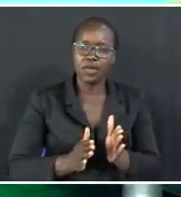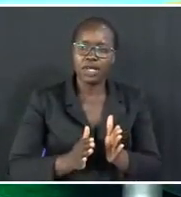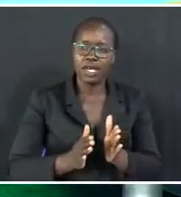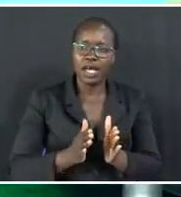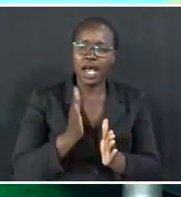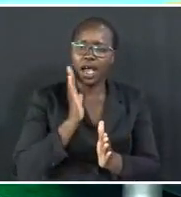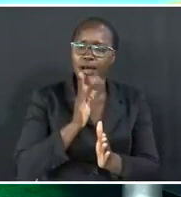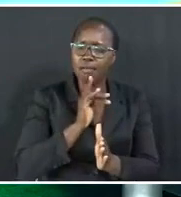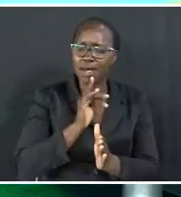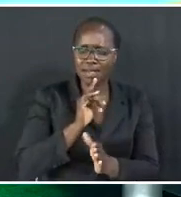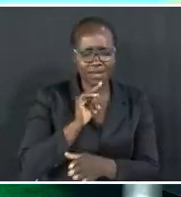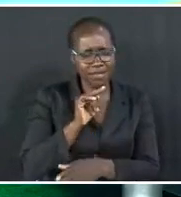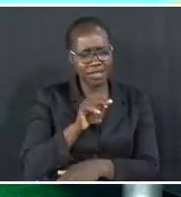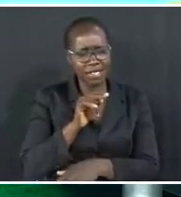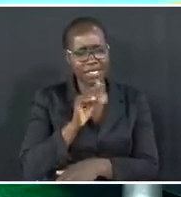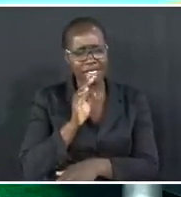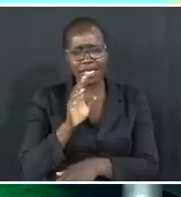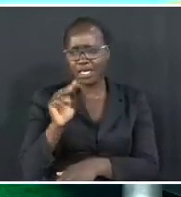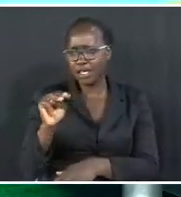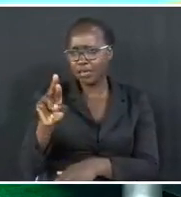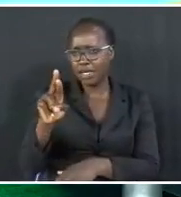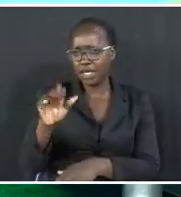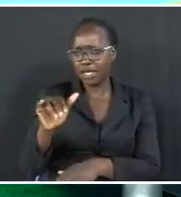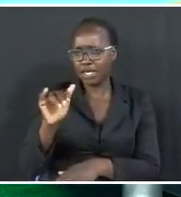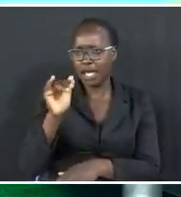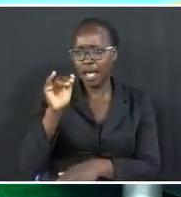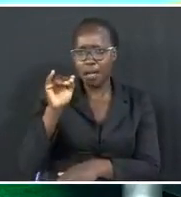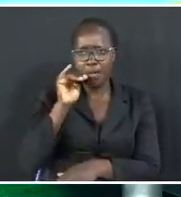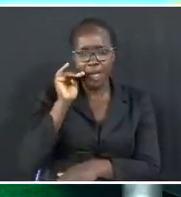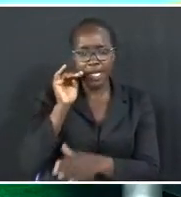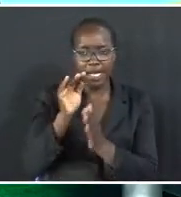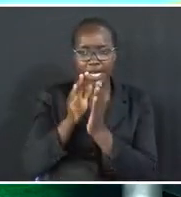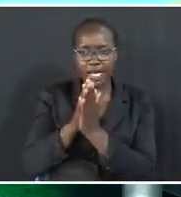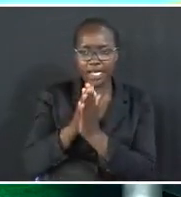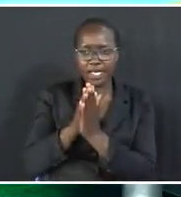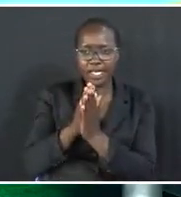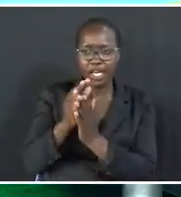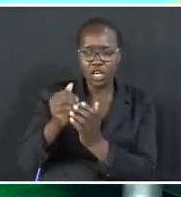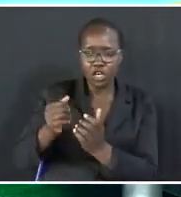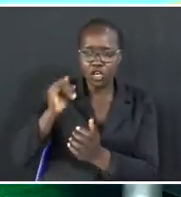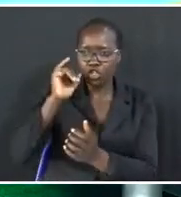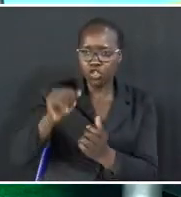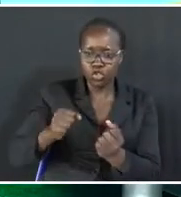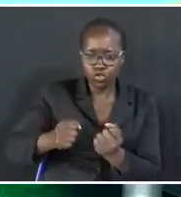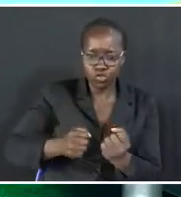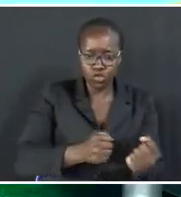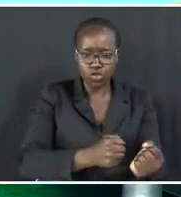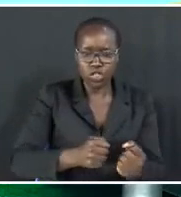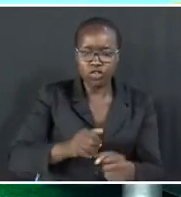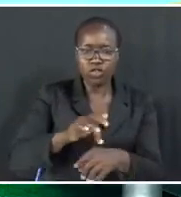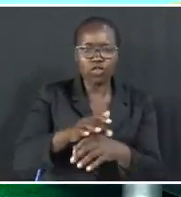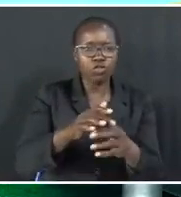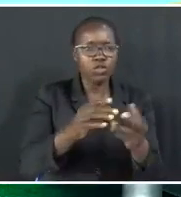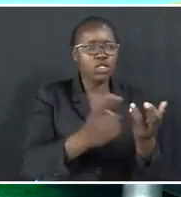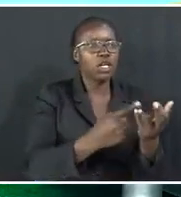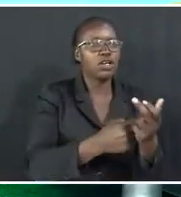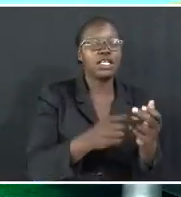Their parents, Mary and Joseph, went to be counted in the city of Bethlehem.